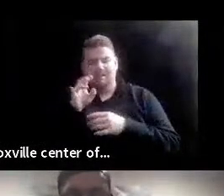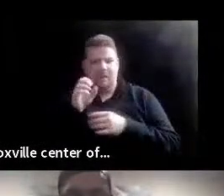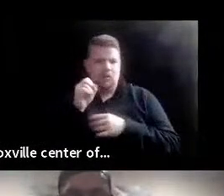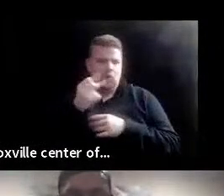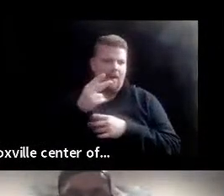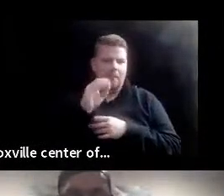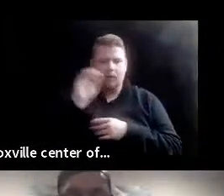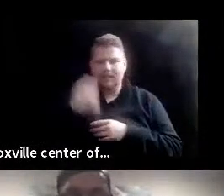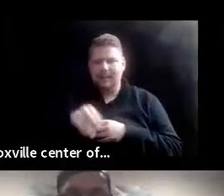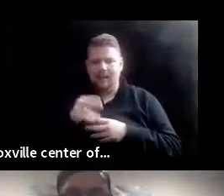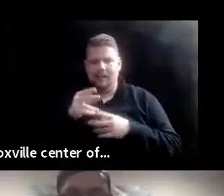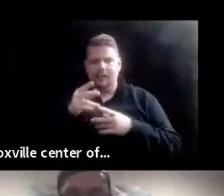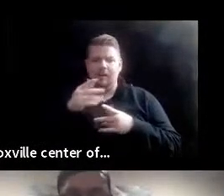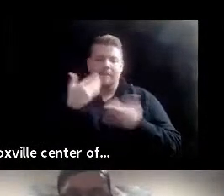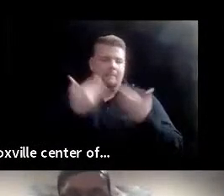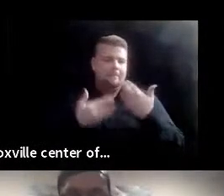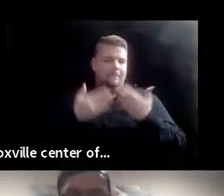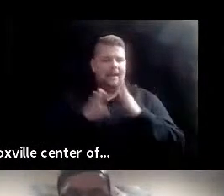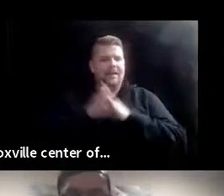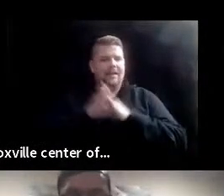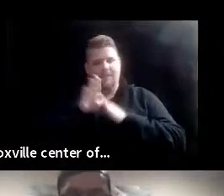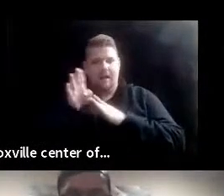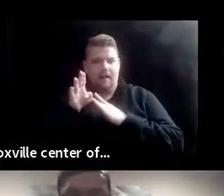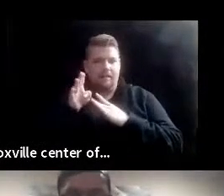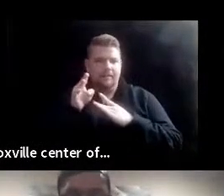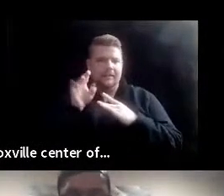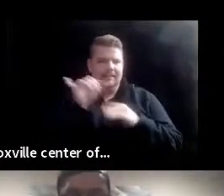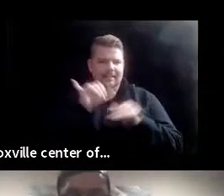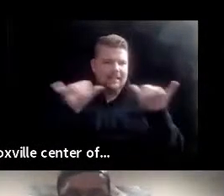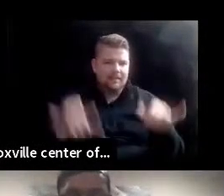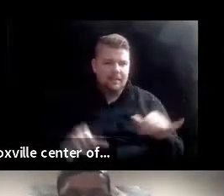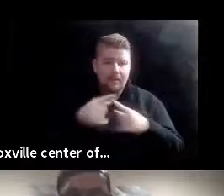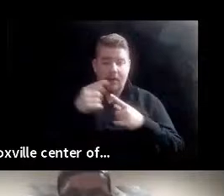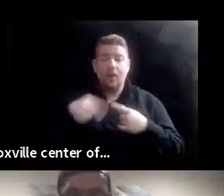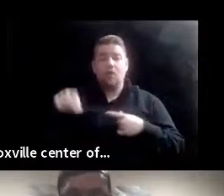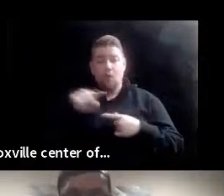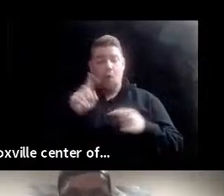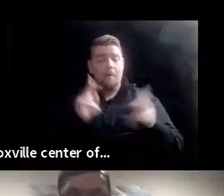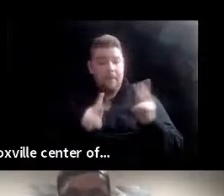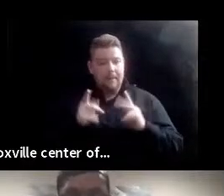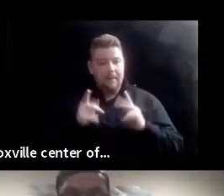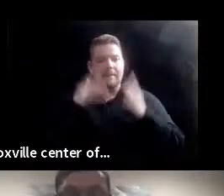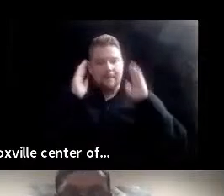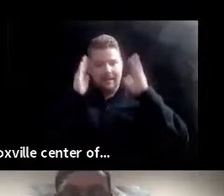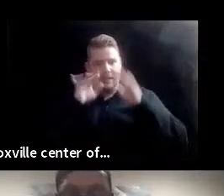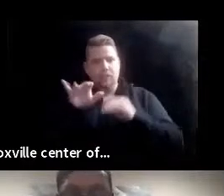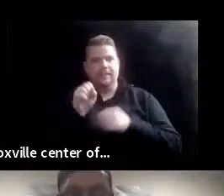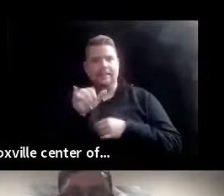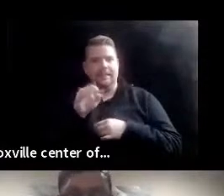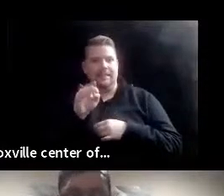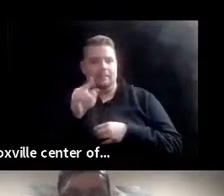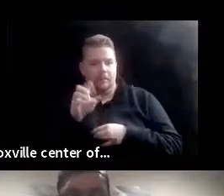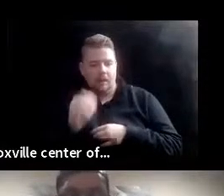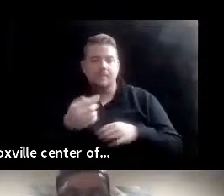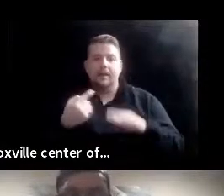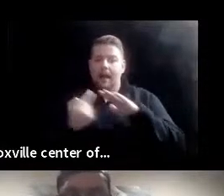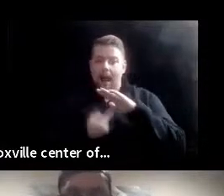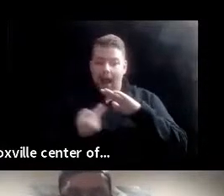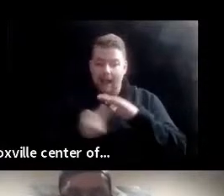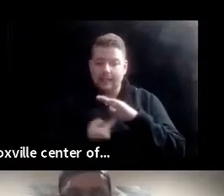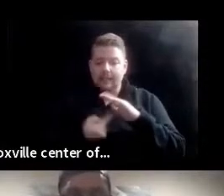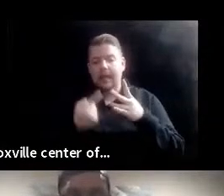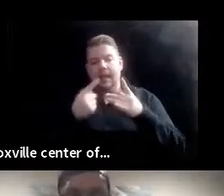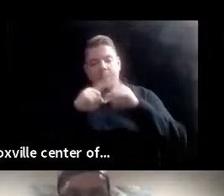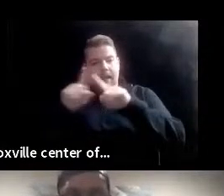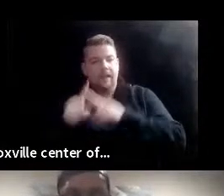go on to develop symptoms. So really important for those folks to pay attention to their symptoms and isolate if they do